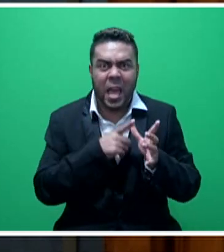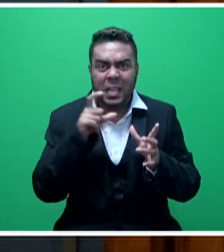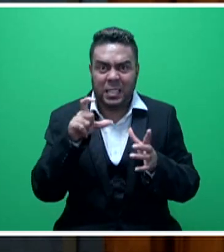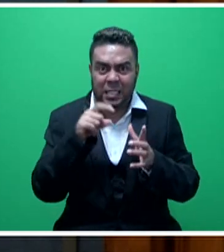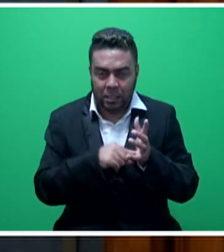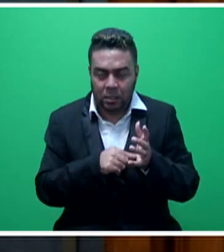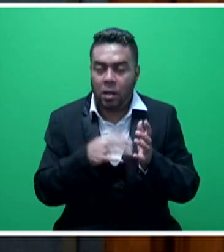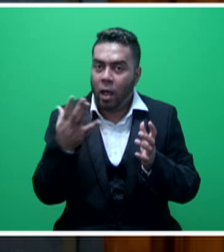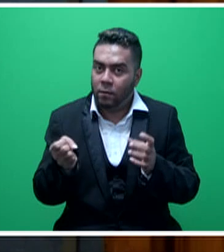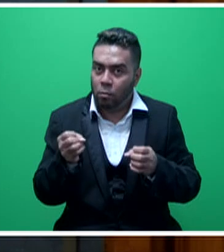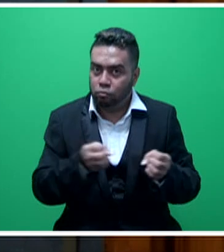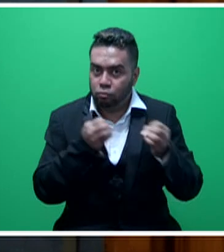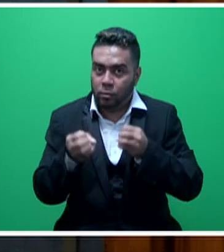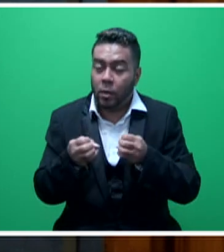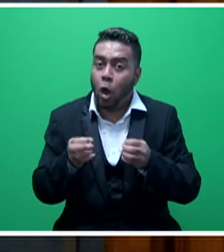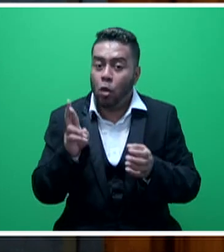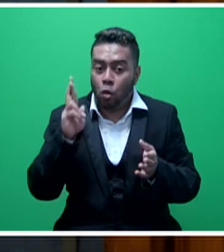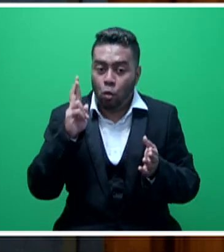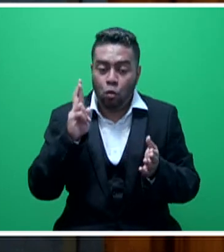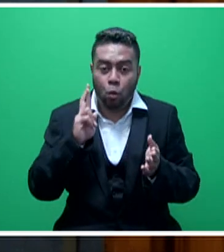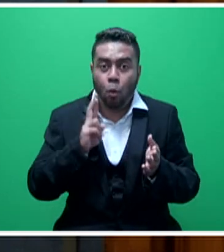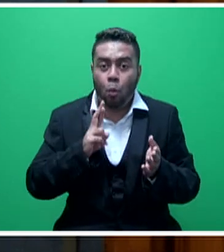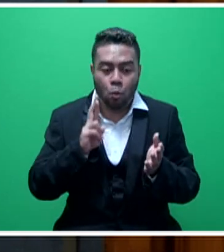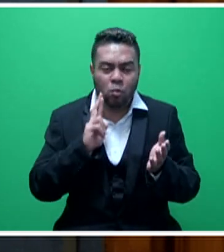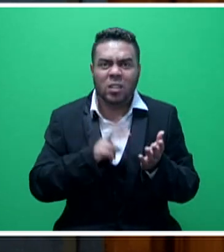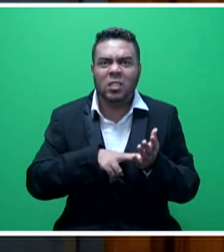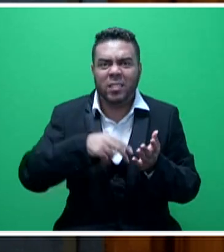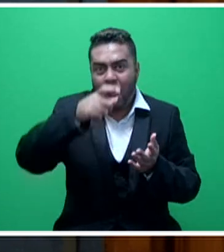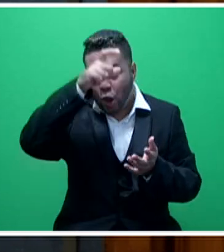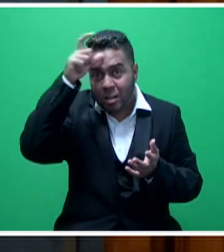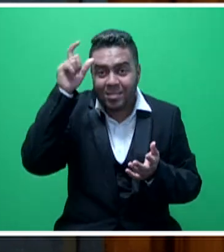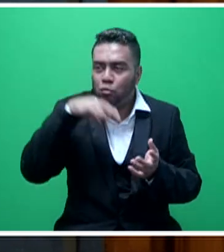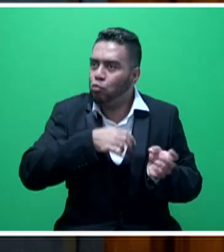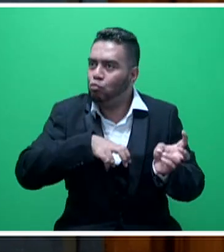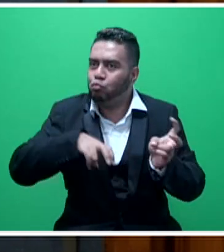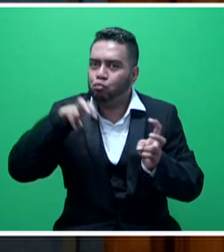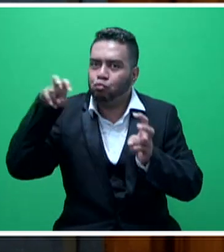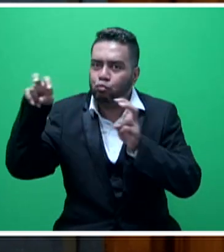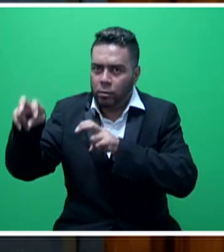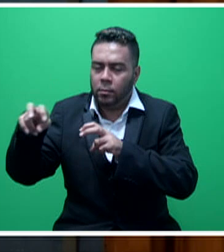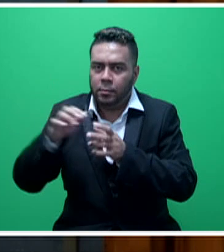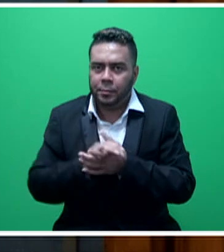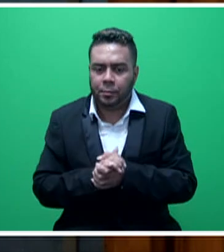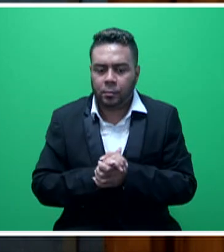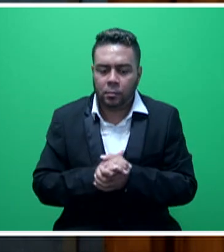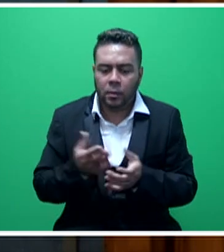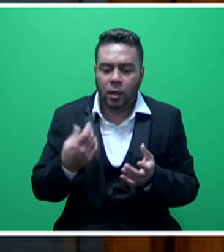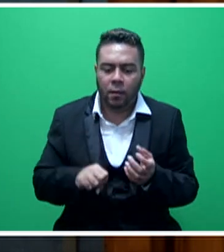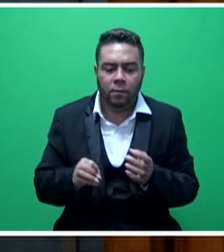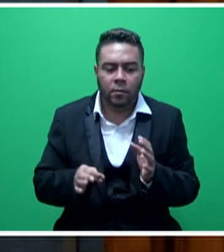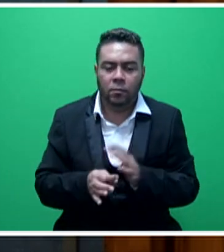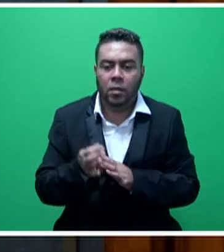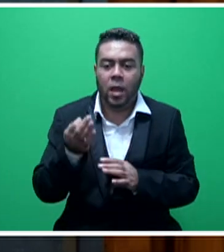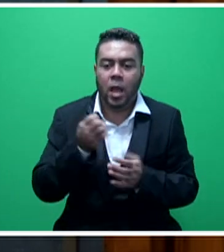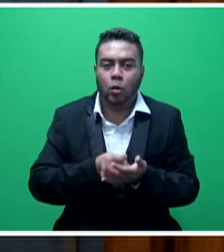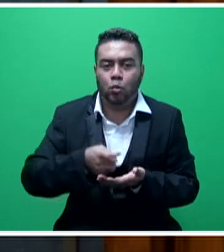includes the arrangement for placement of registered Fijian nurses in ACT public health facilities to undertake further education